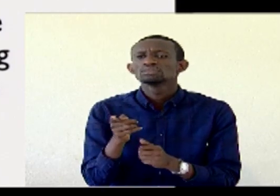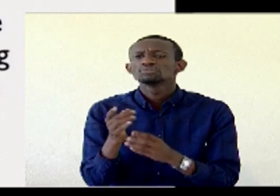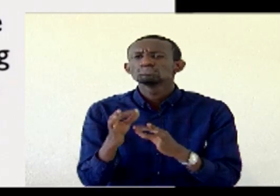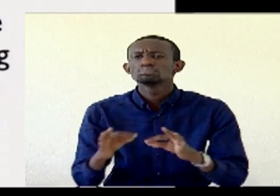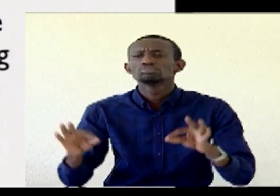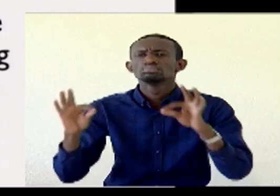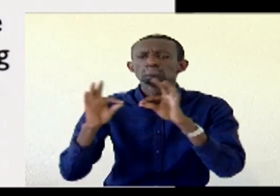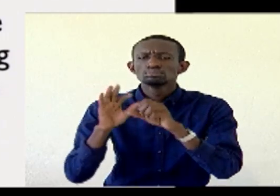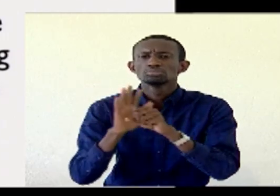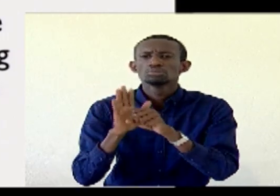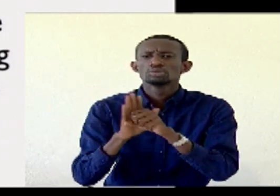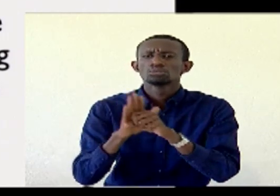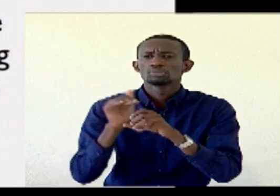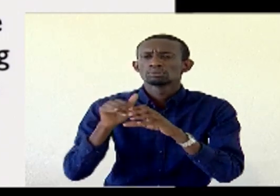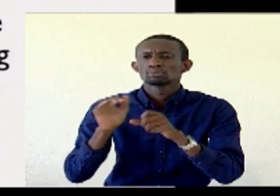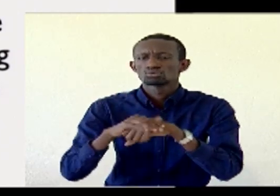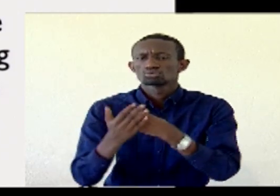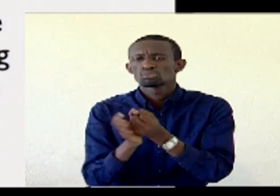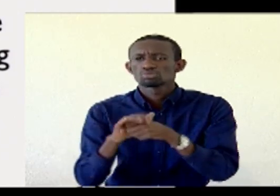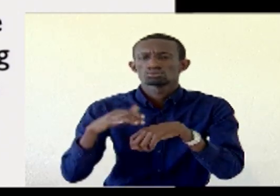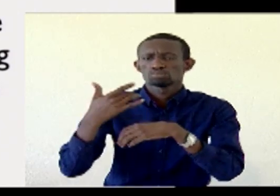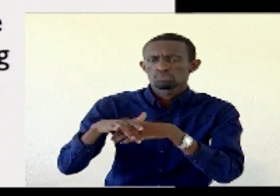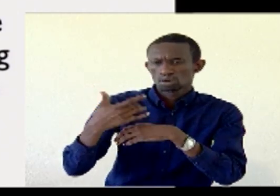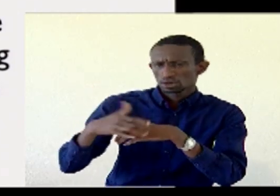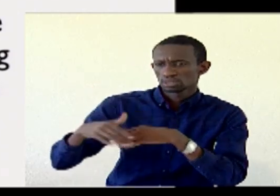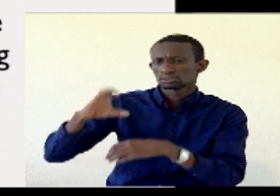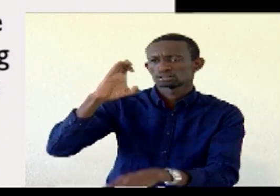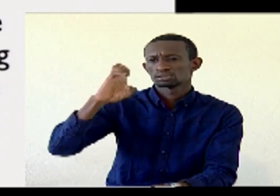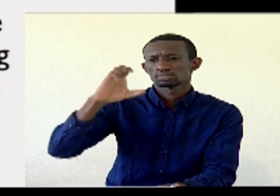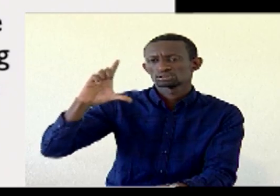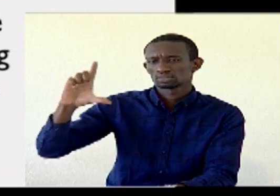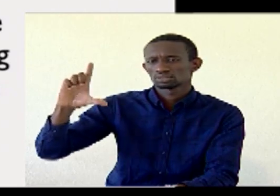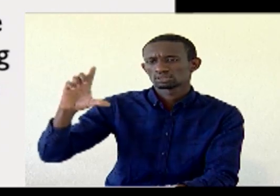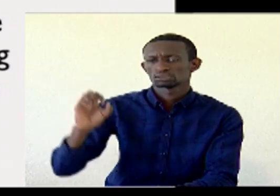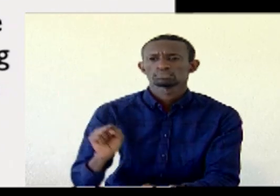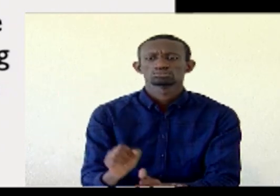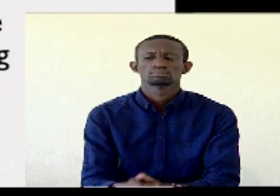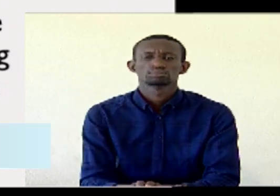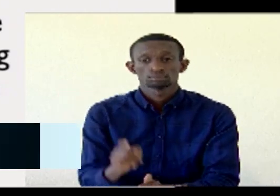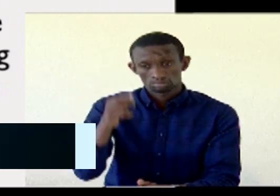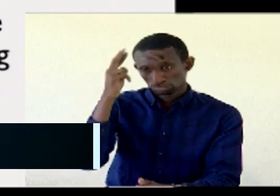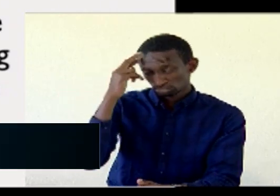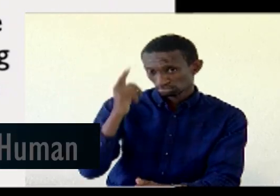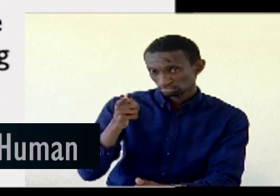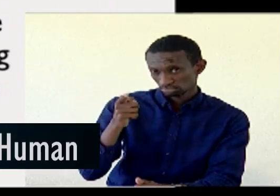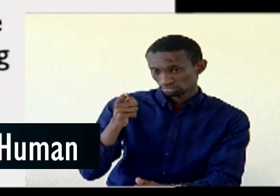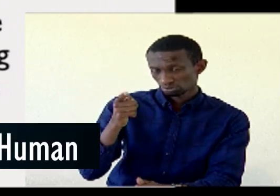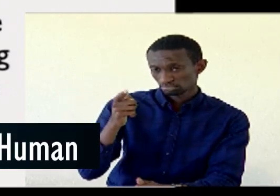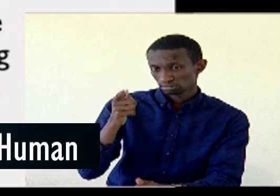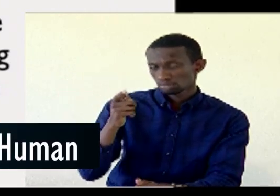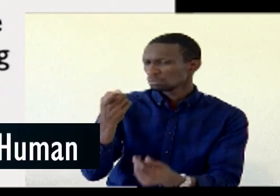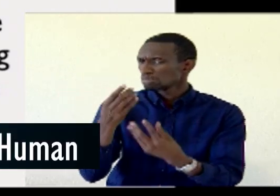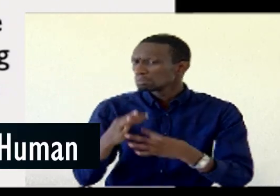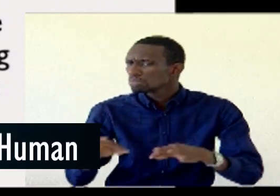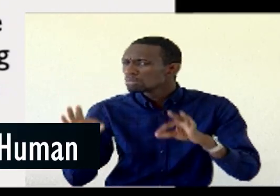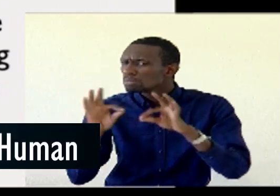very big function to make what you call red blood cells. And I know some of you remember what are the functions